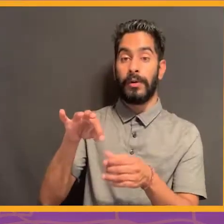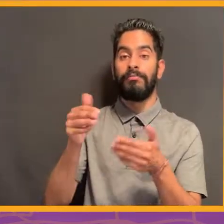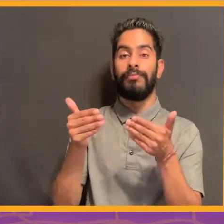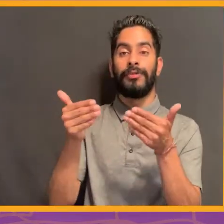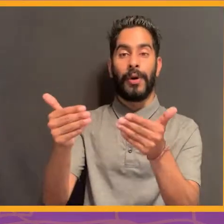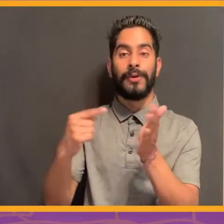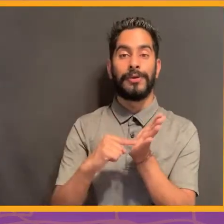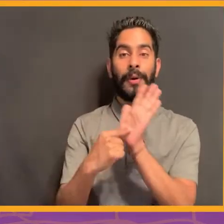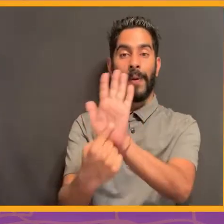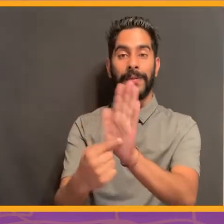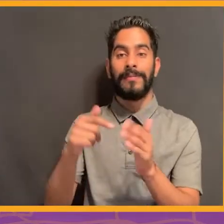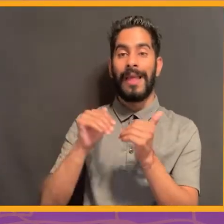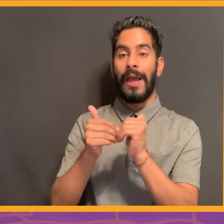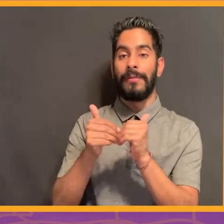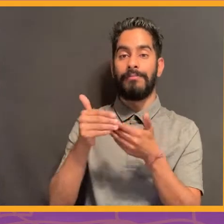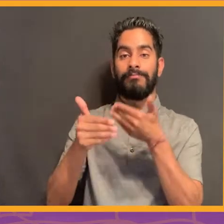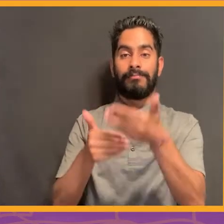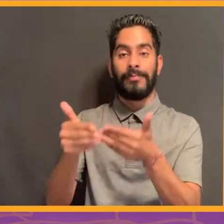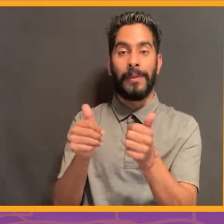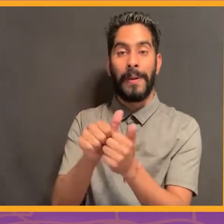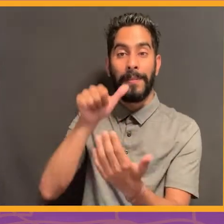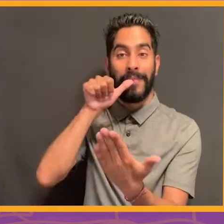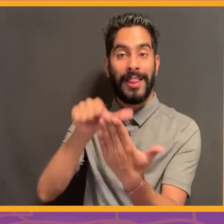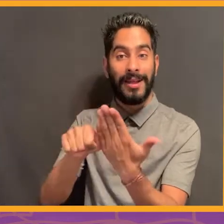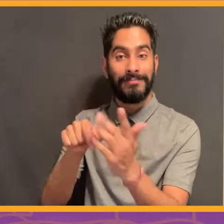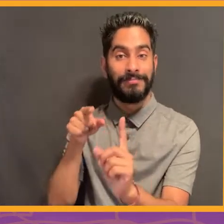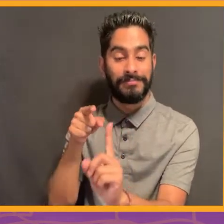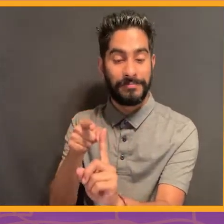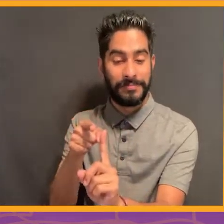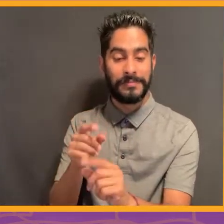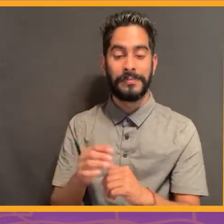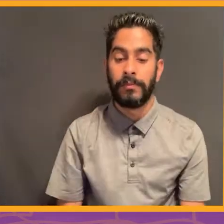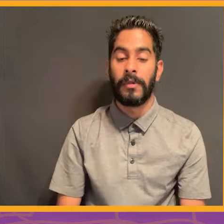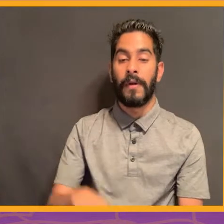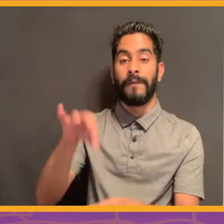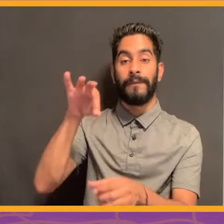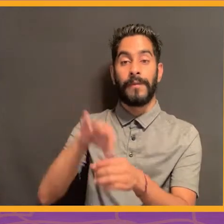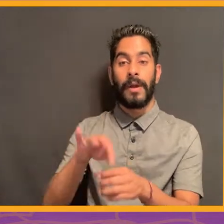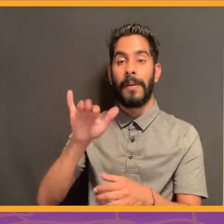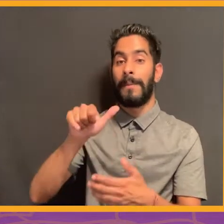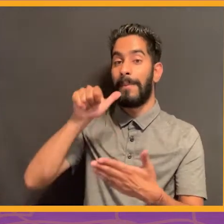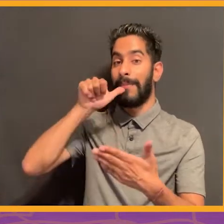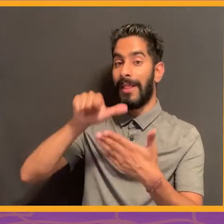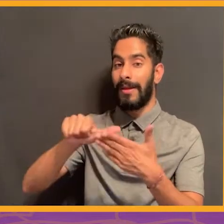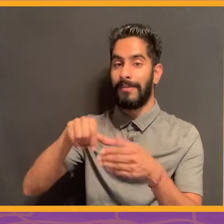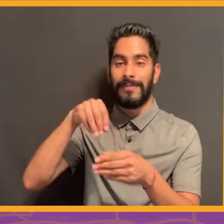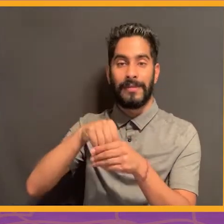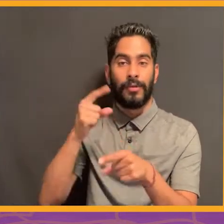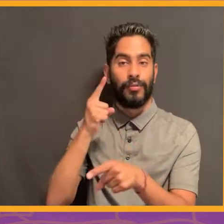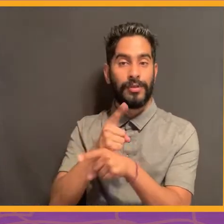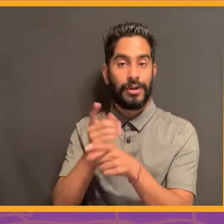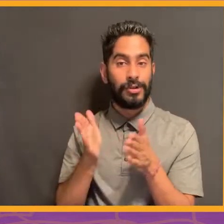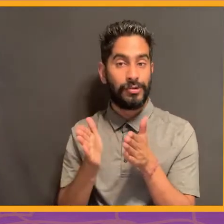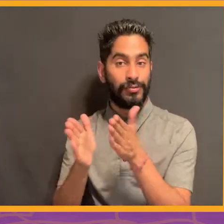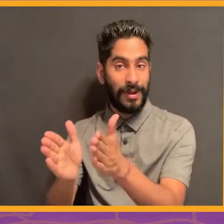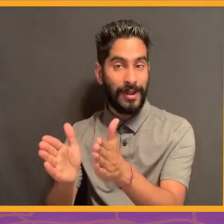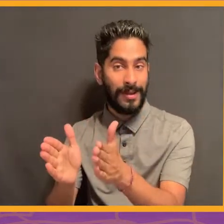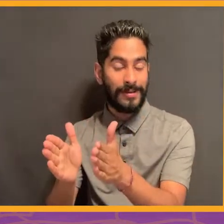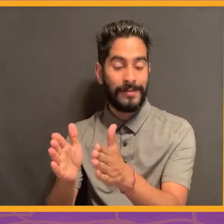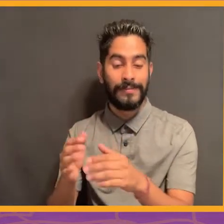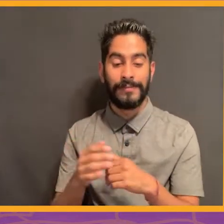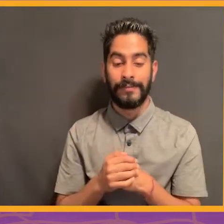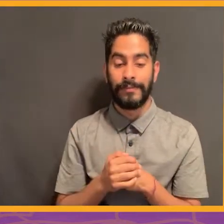Vote by mail the correct way. When you receive your vote by mail package, please make sure that you have the following items: